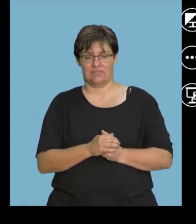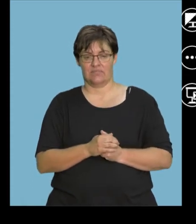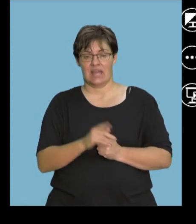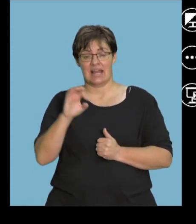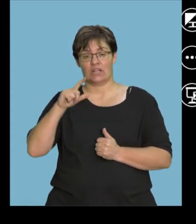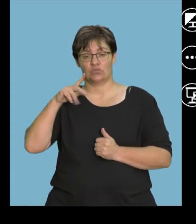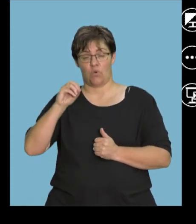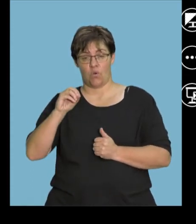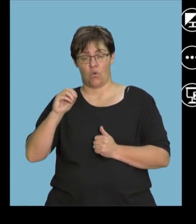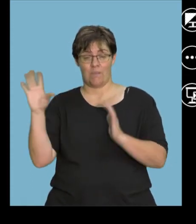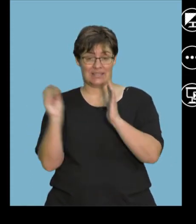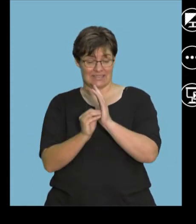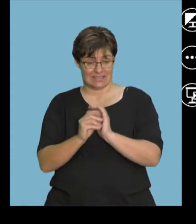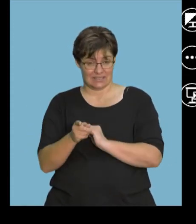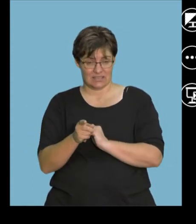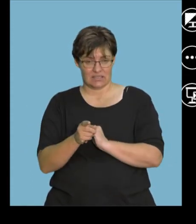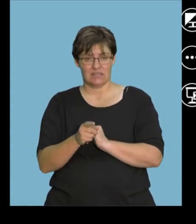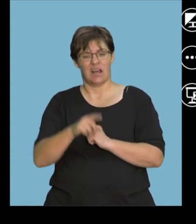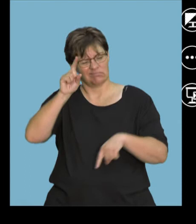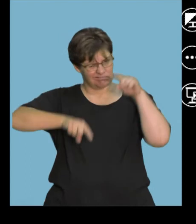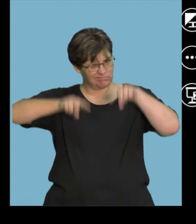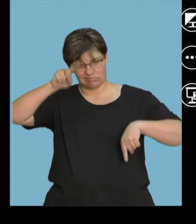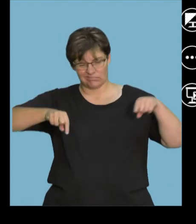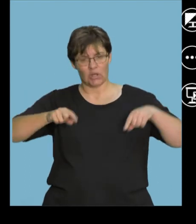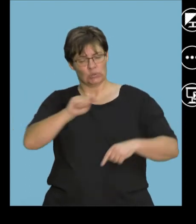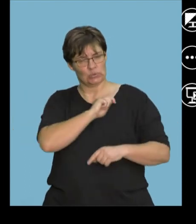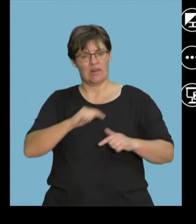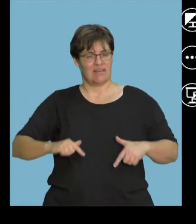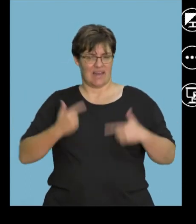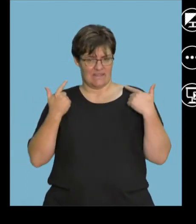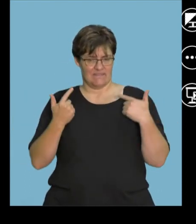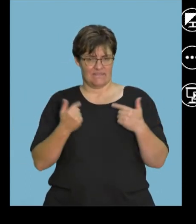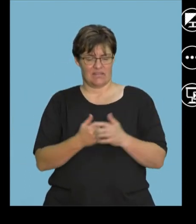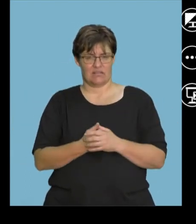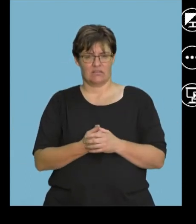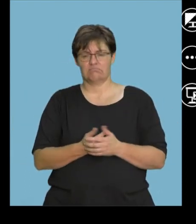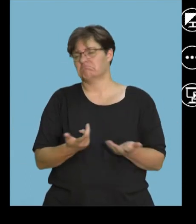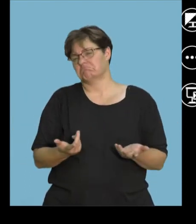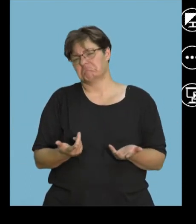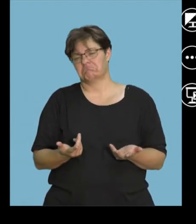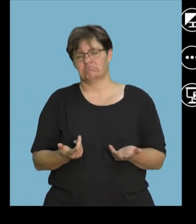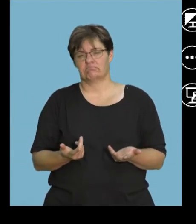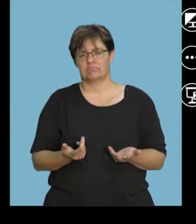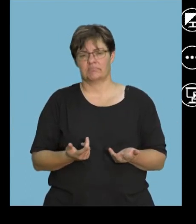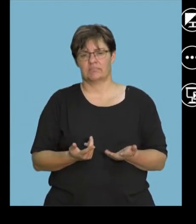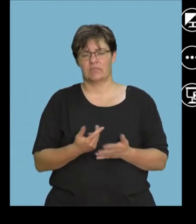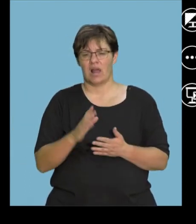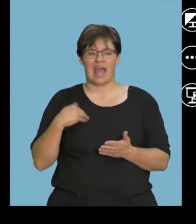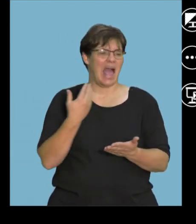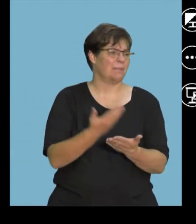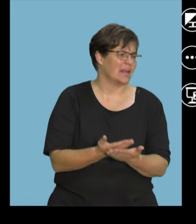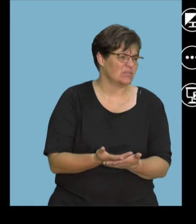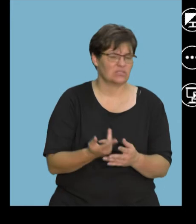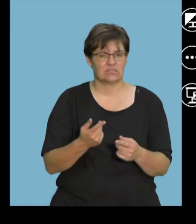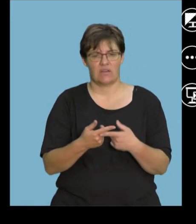properties, right? So the electromagnet has got many wide uses in real life. We